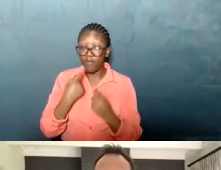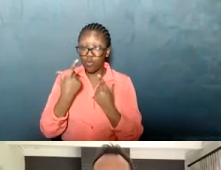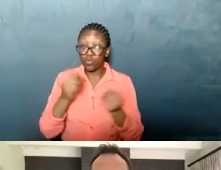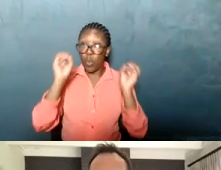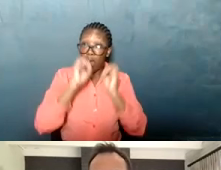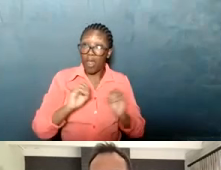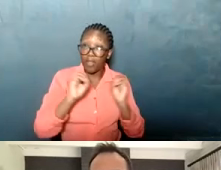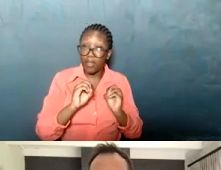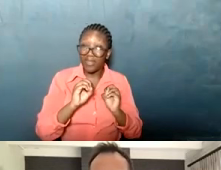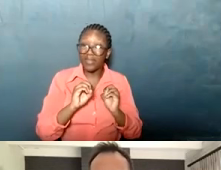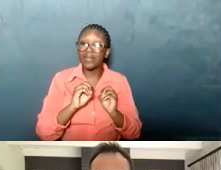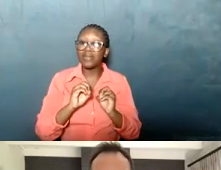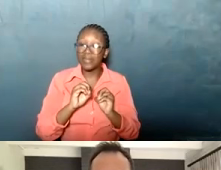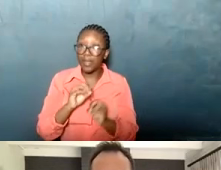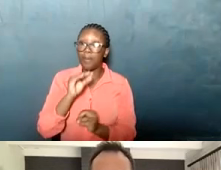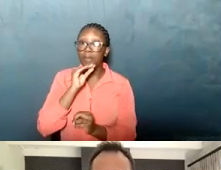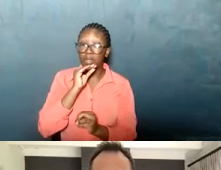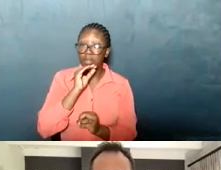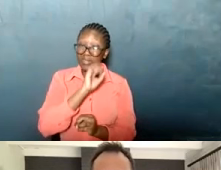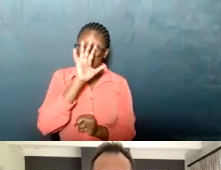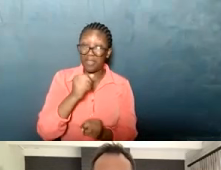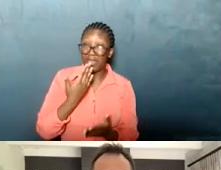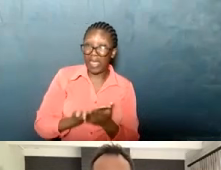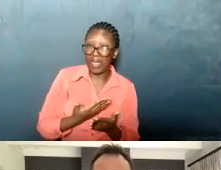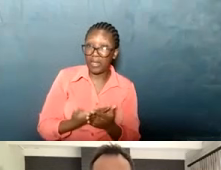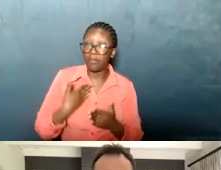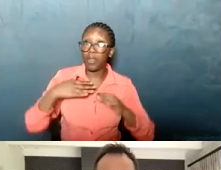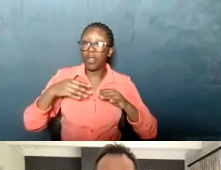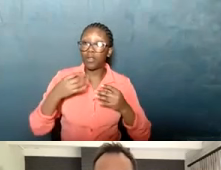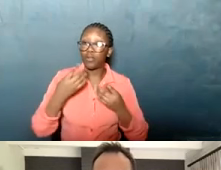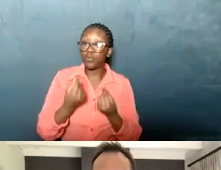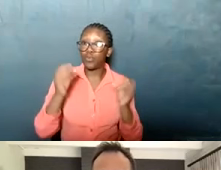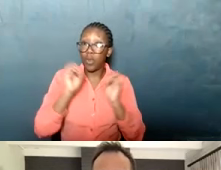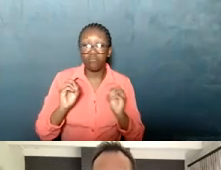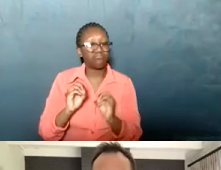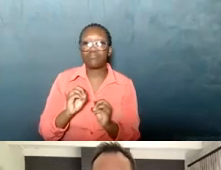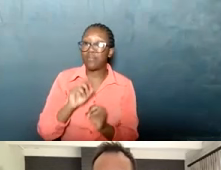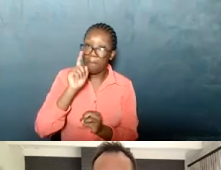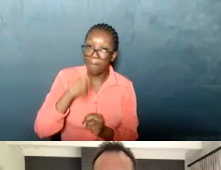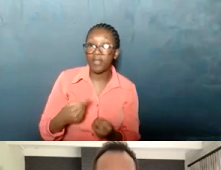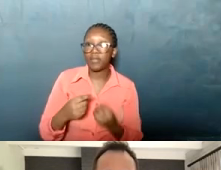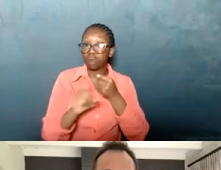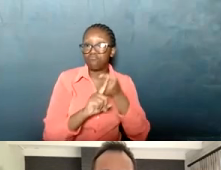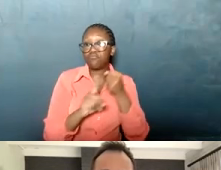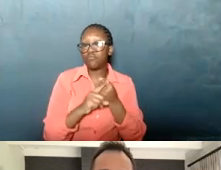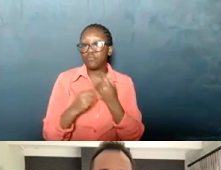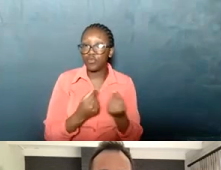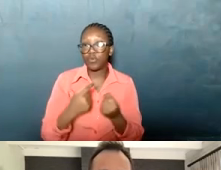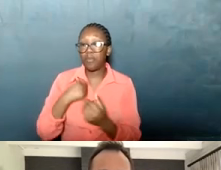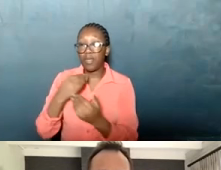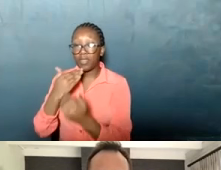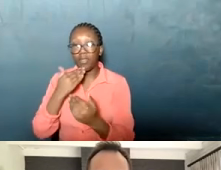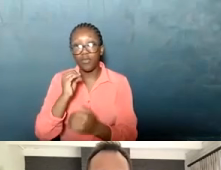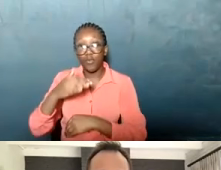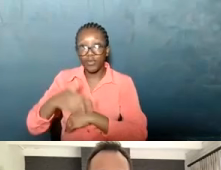South Africa cannot afford. Thank you very much for the time and the opportunity to share with